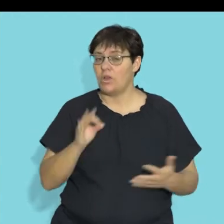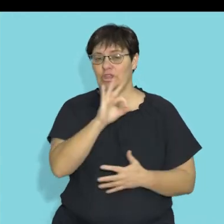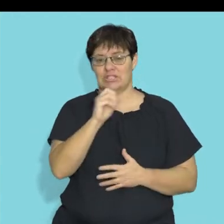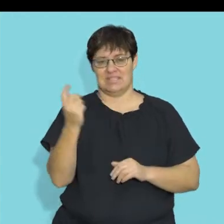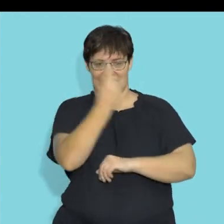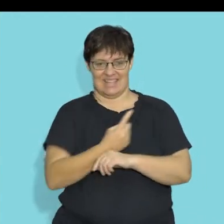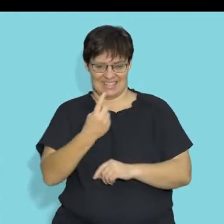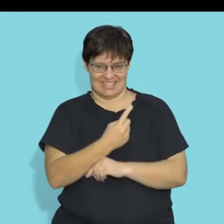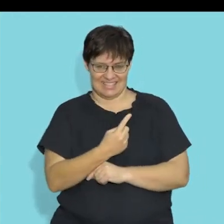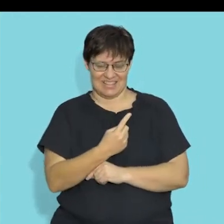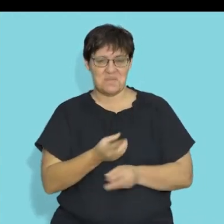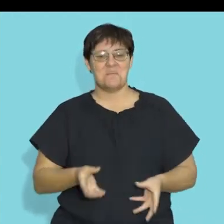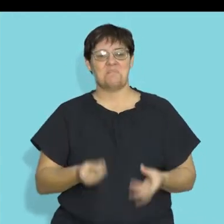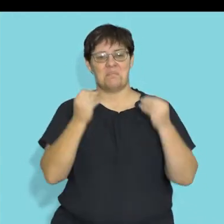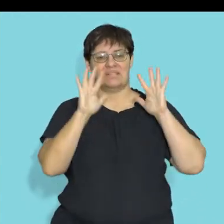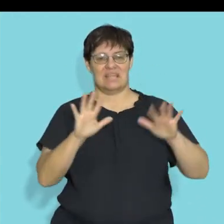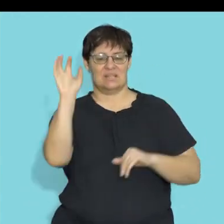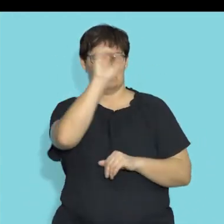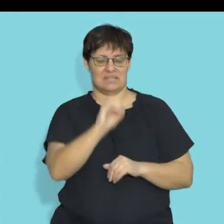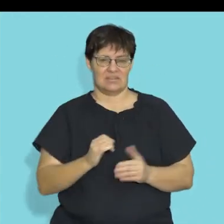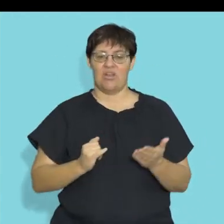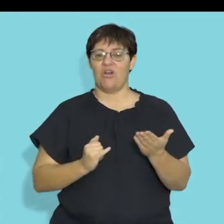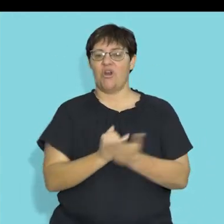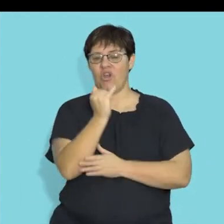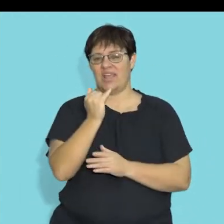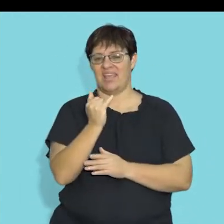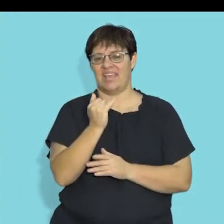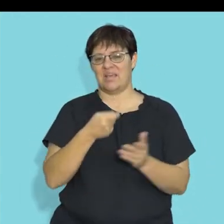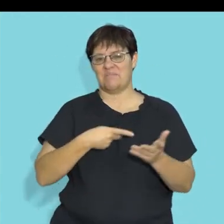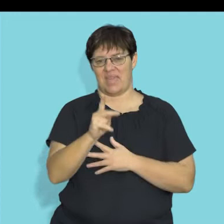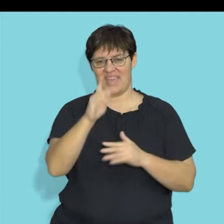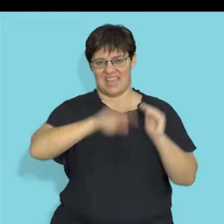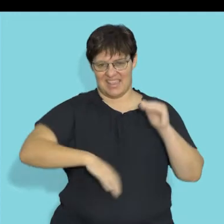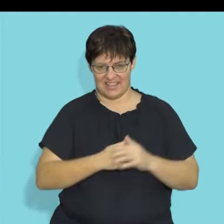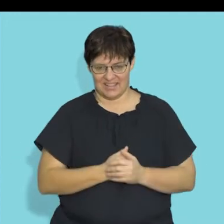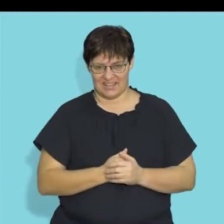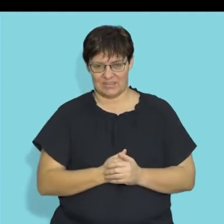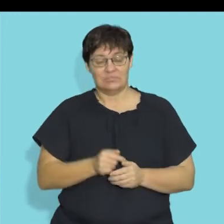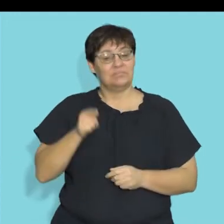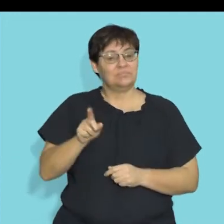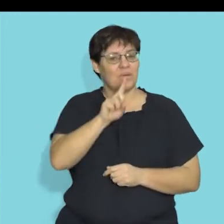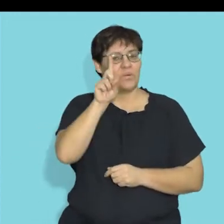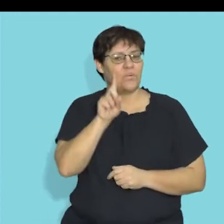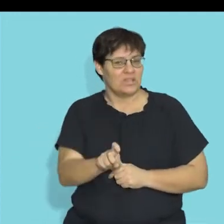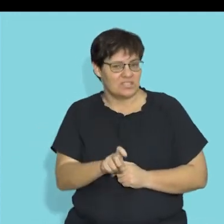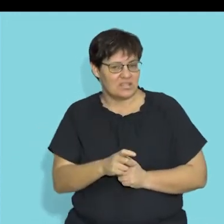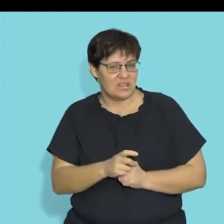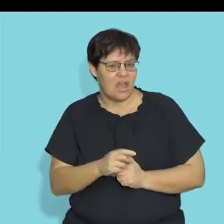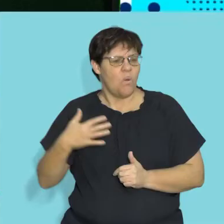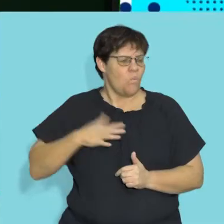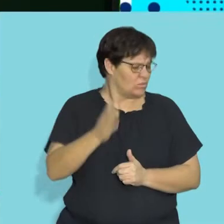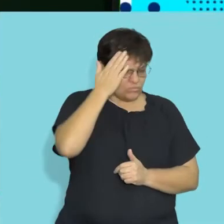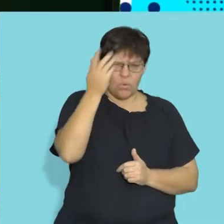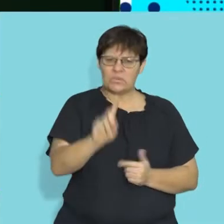30 days to receive a 10% early settlement discount. Okay, so in this particular question, they want to